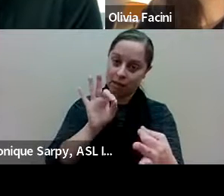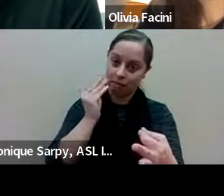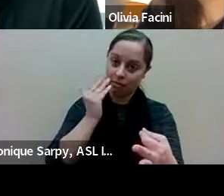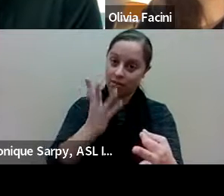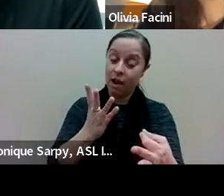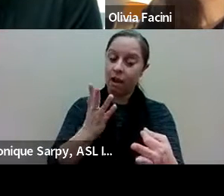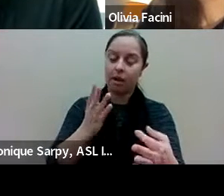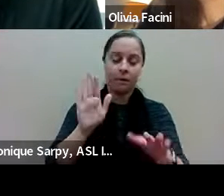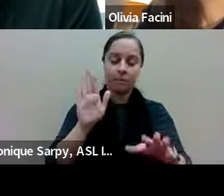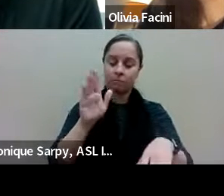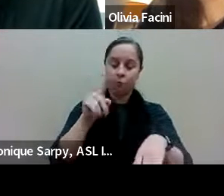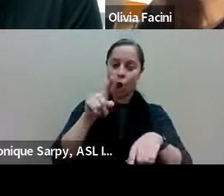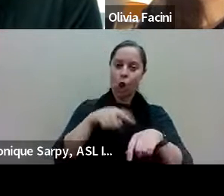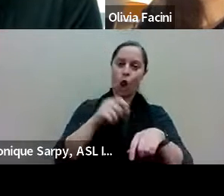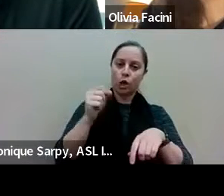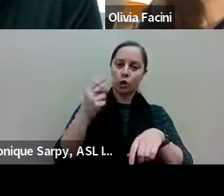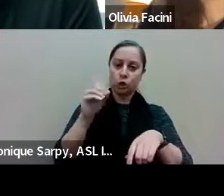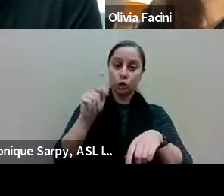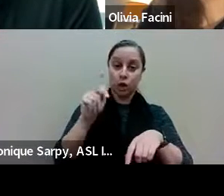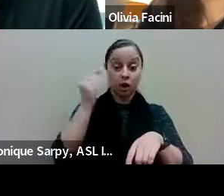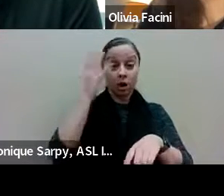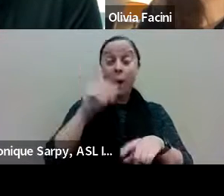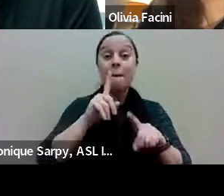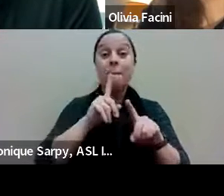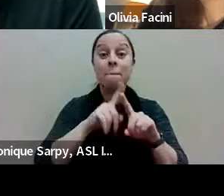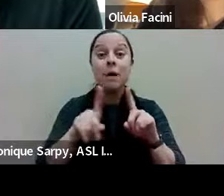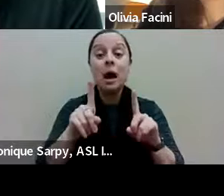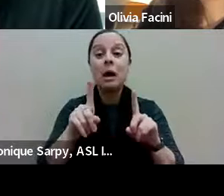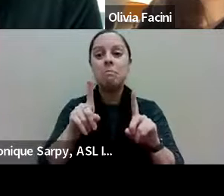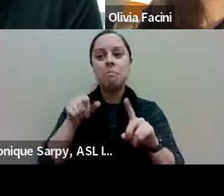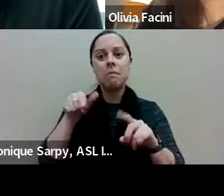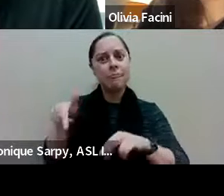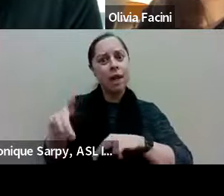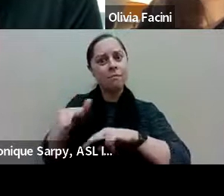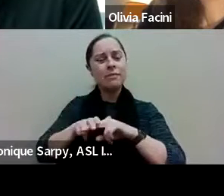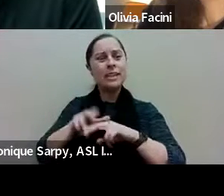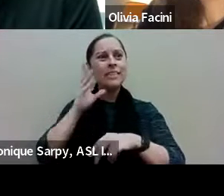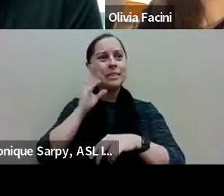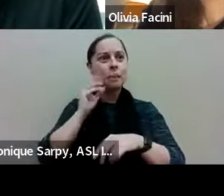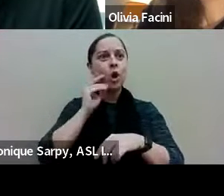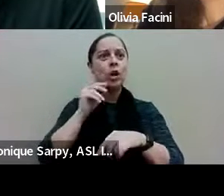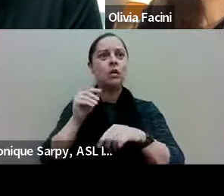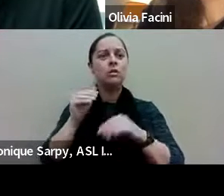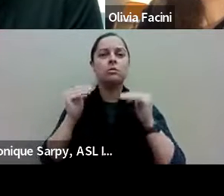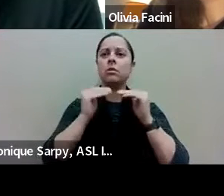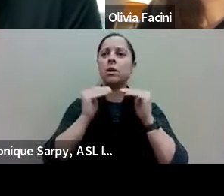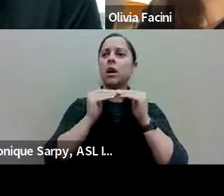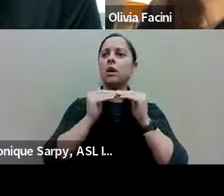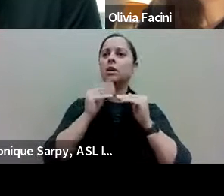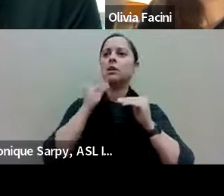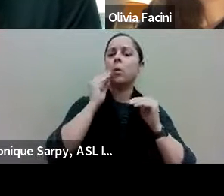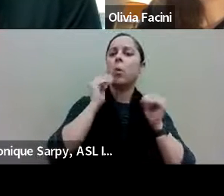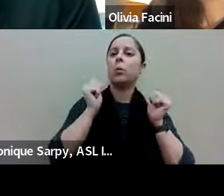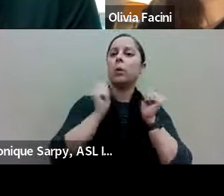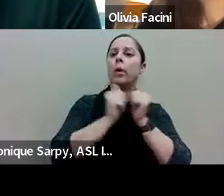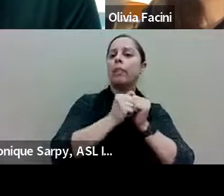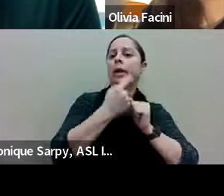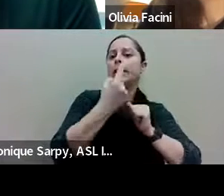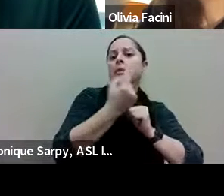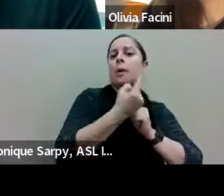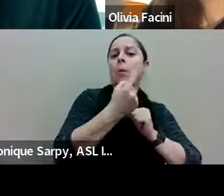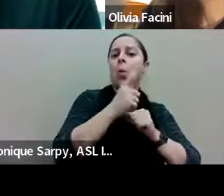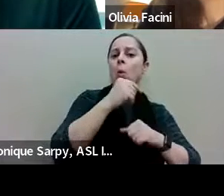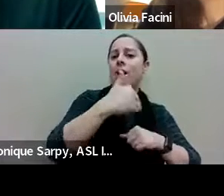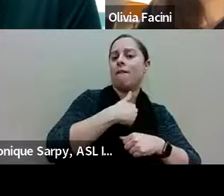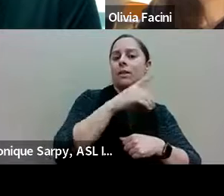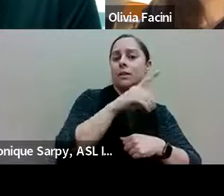be a long shot, but just to be able to have them experience it as somebody who might be a wheelchair user, from before they even get